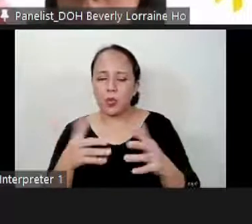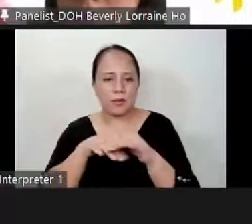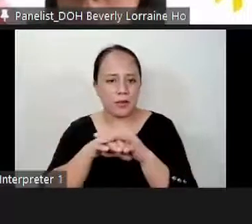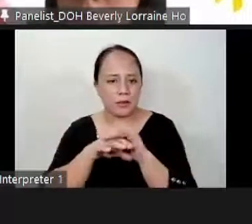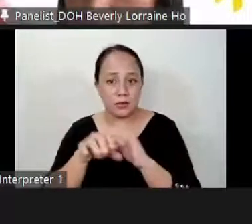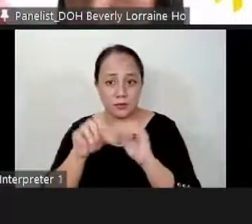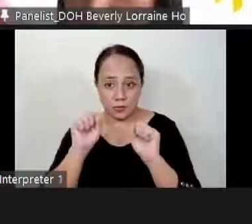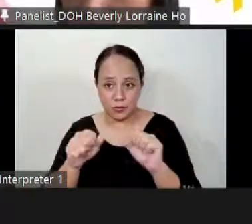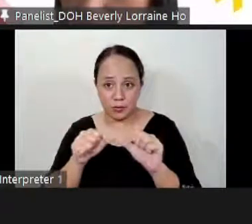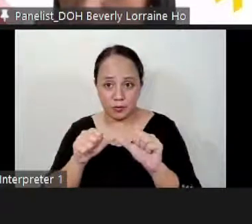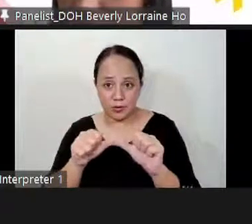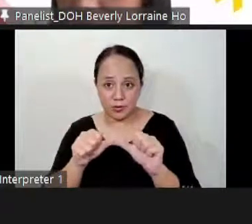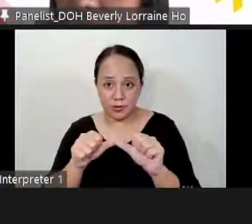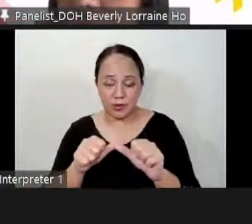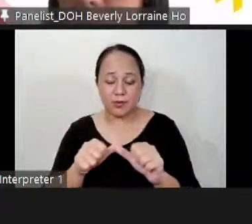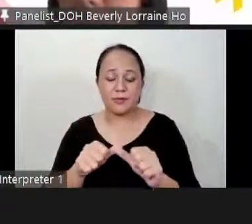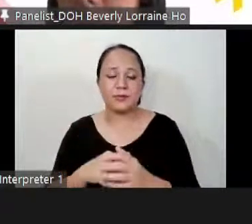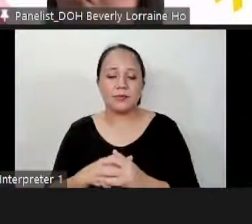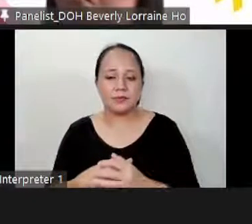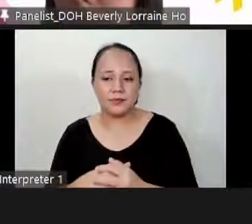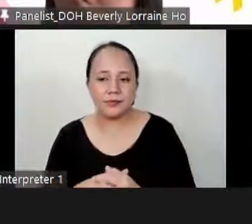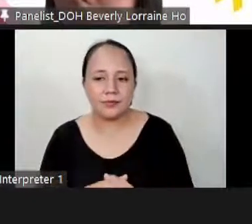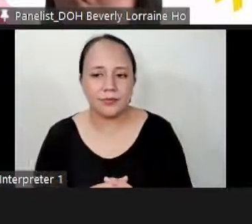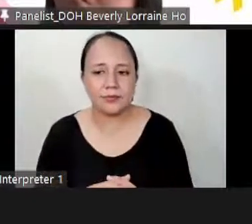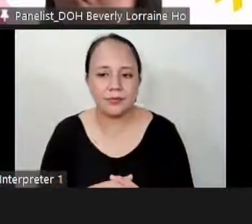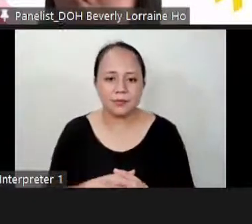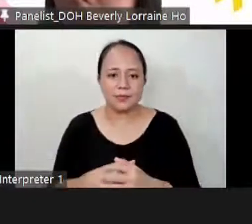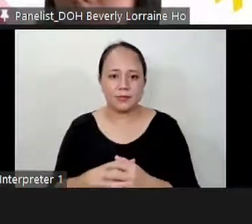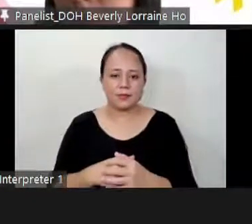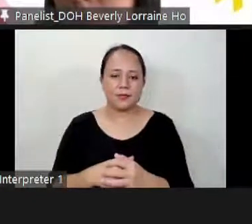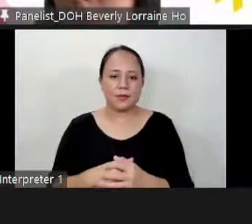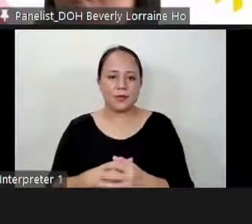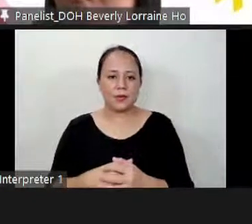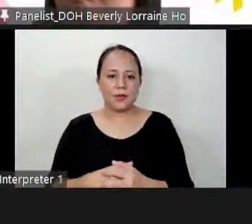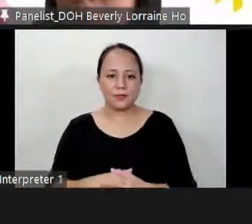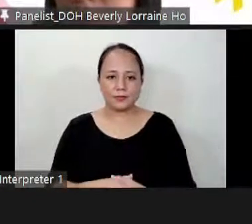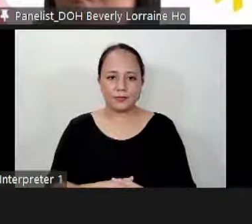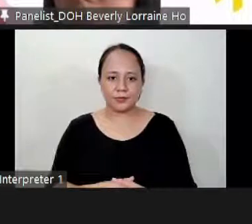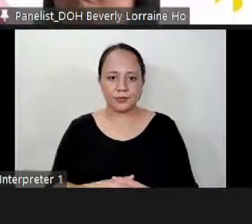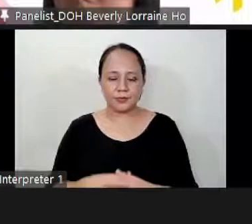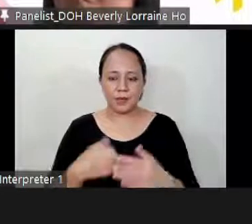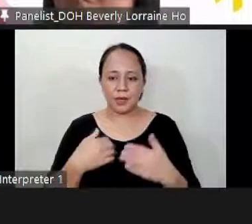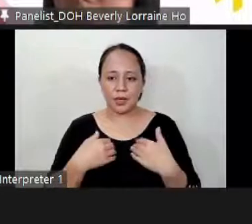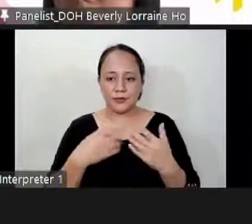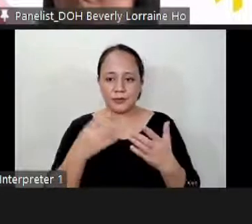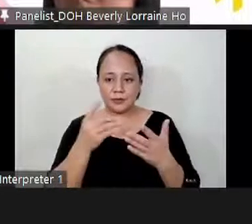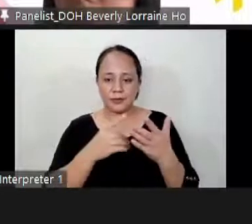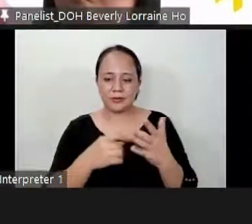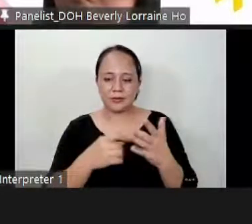sustained. Now, coming up with a design of